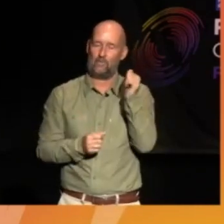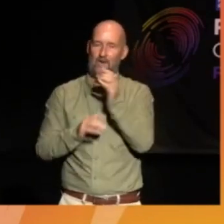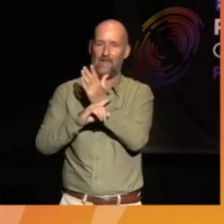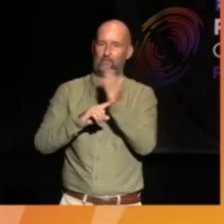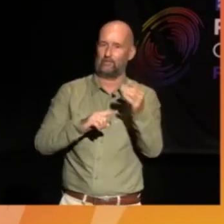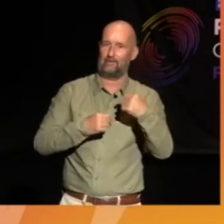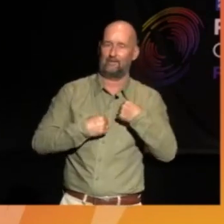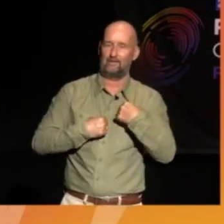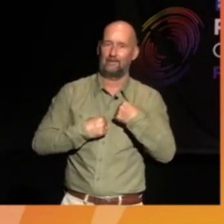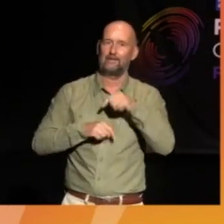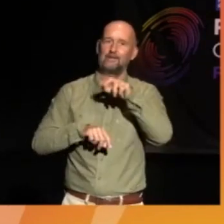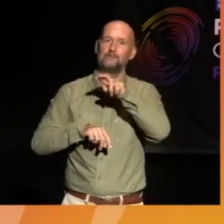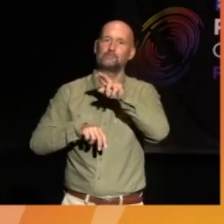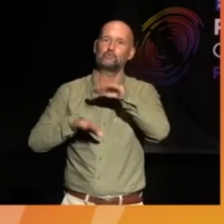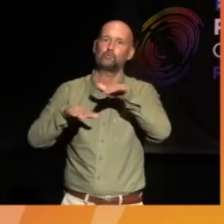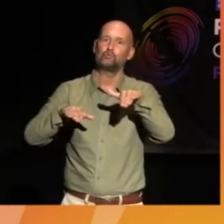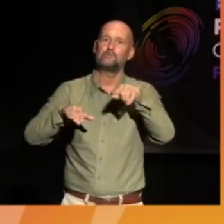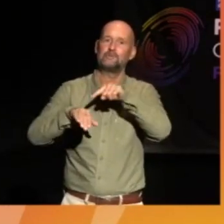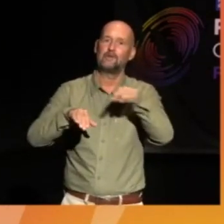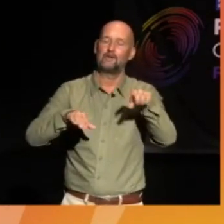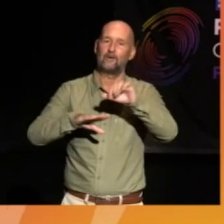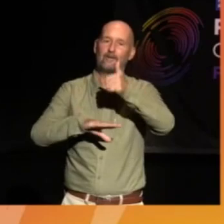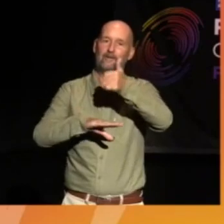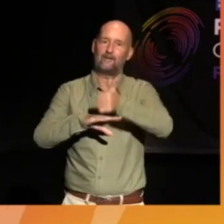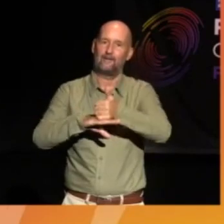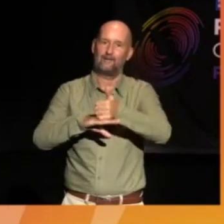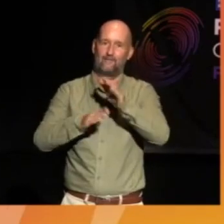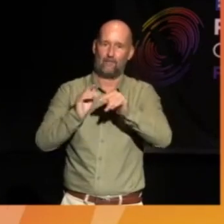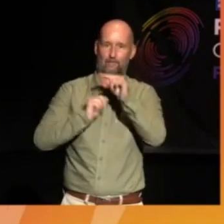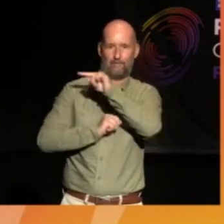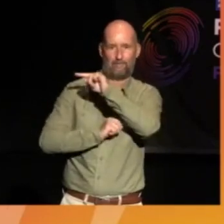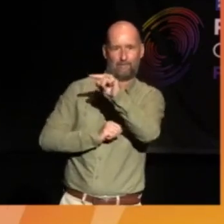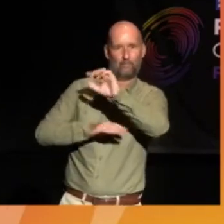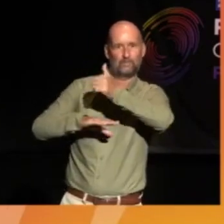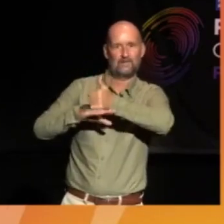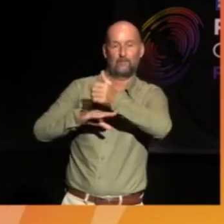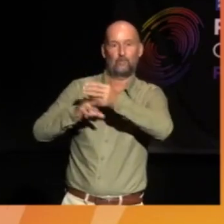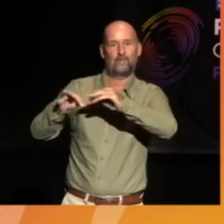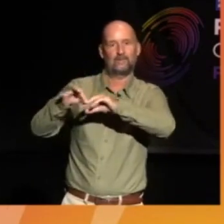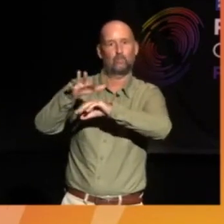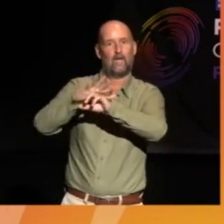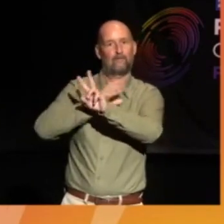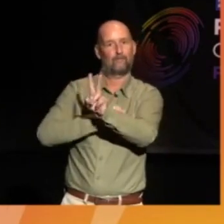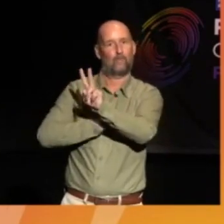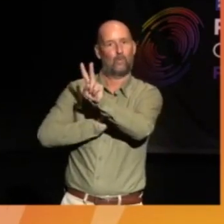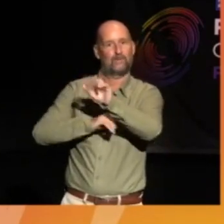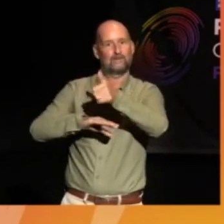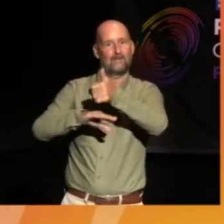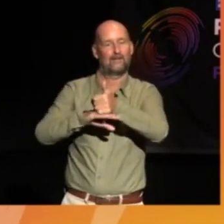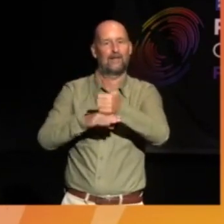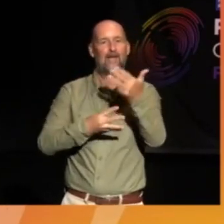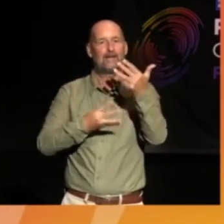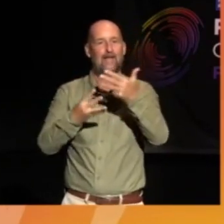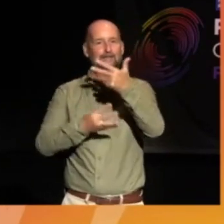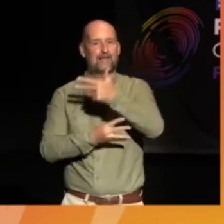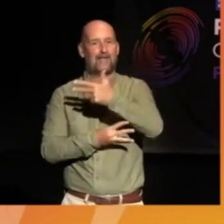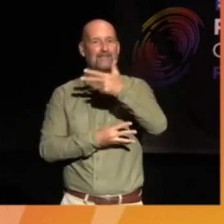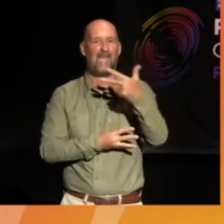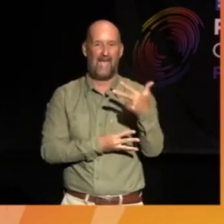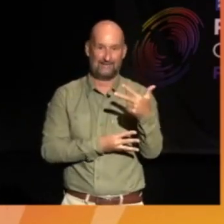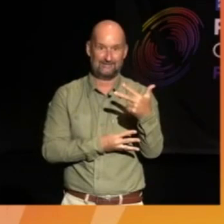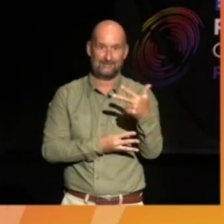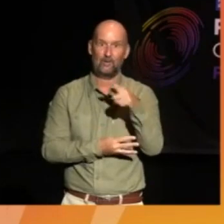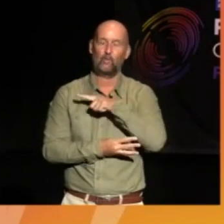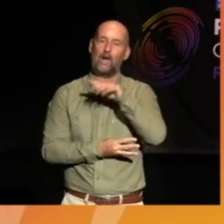place for the children, which was founded by Bhai Sabji and his wife Sumedaji in 1998 for the children who